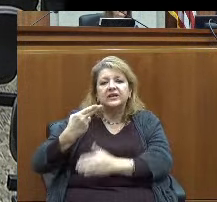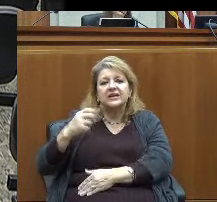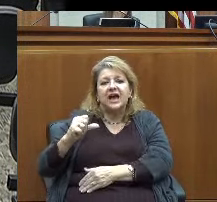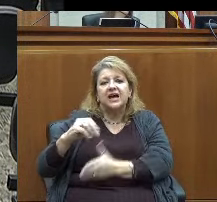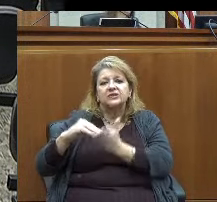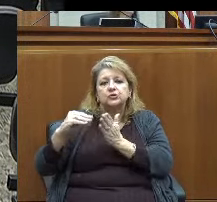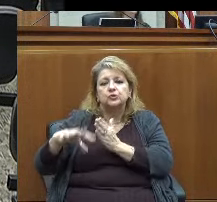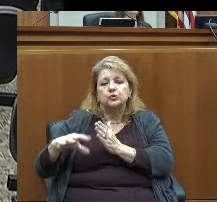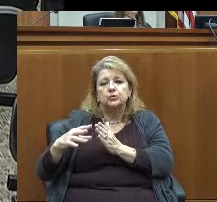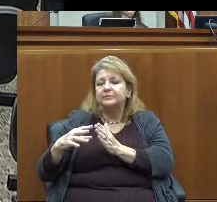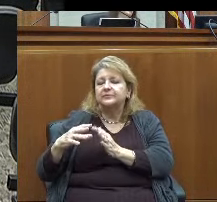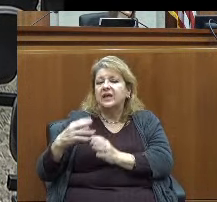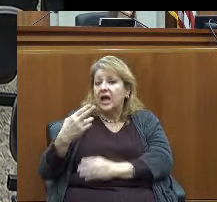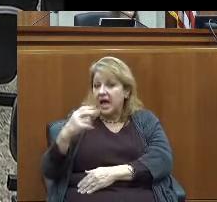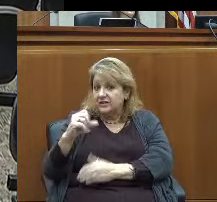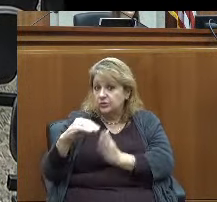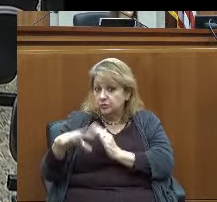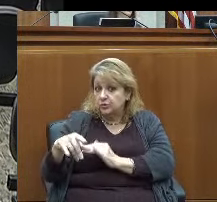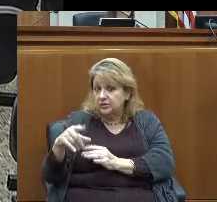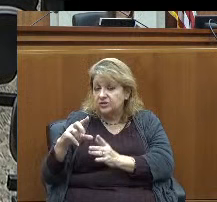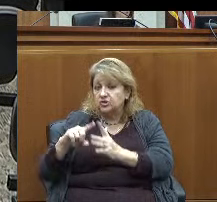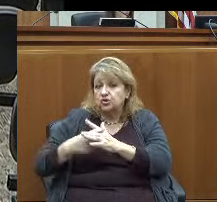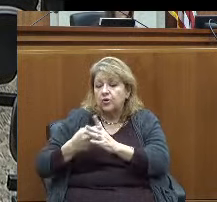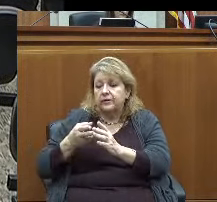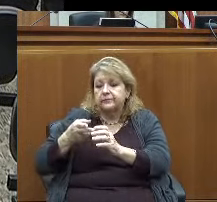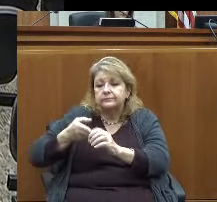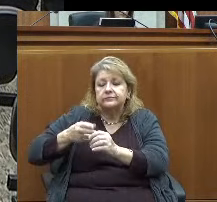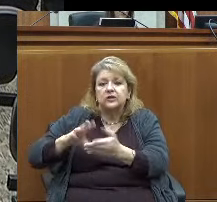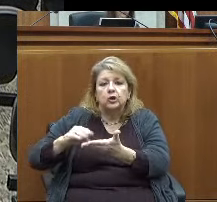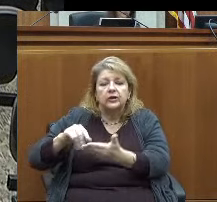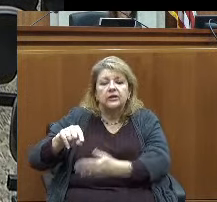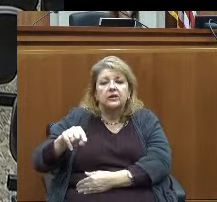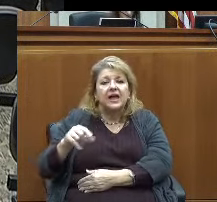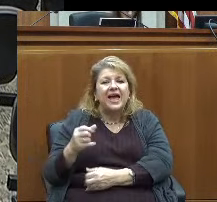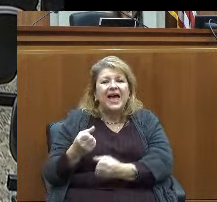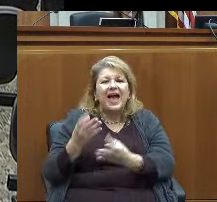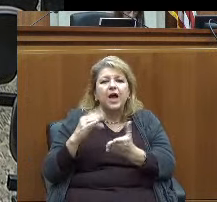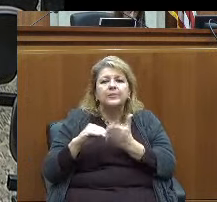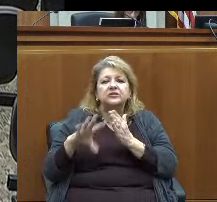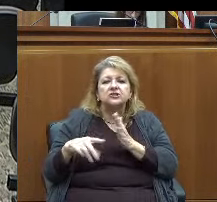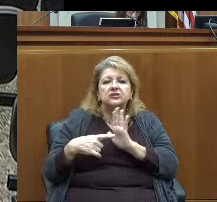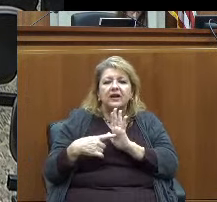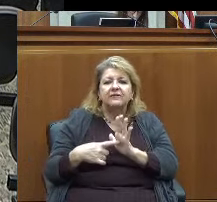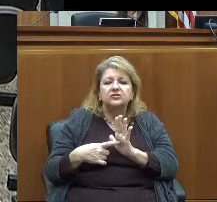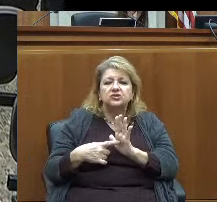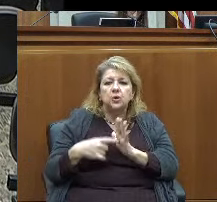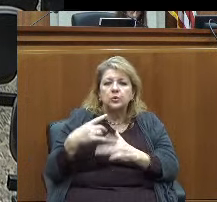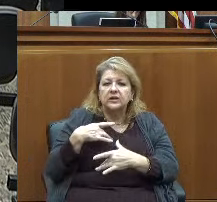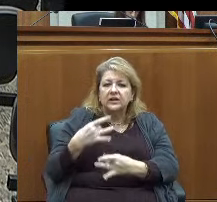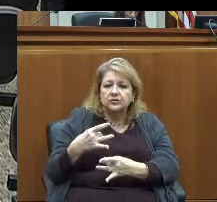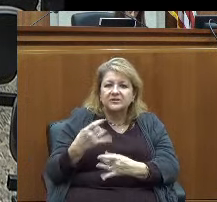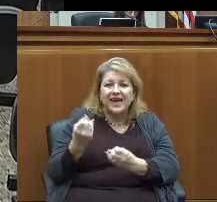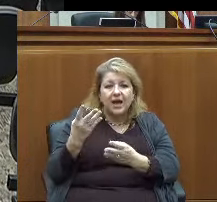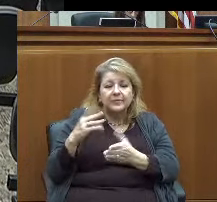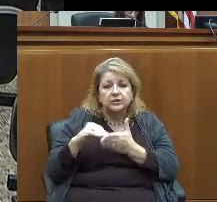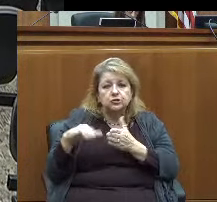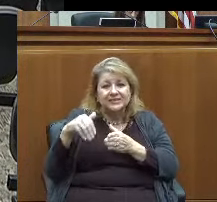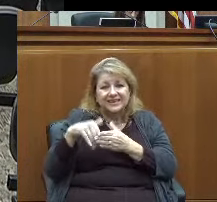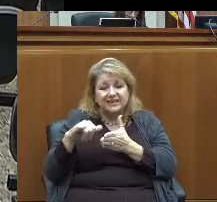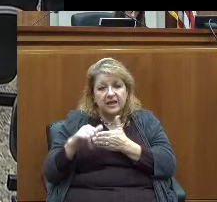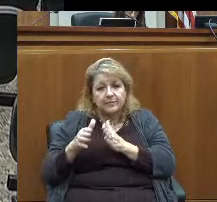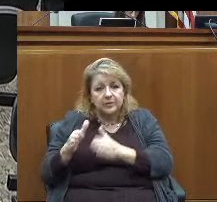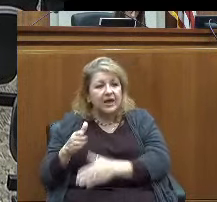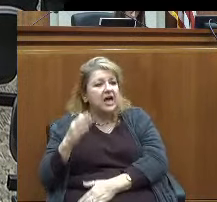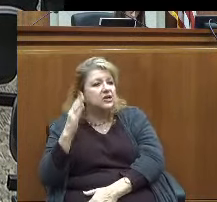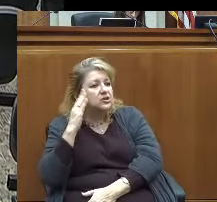field. Do we have a sense of how many students are showing interest here? How many are enrolled in this pathway right now?